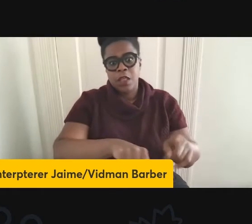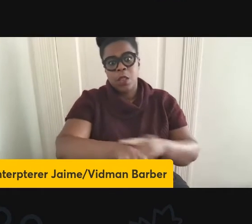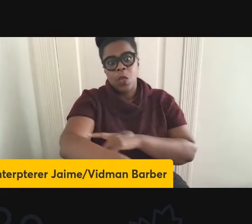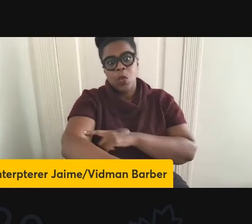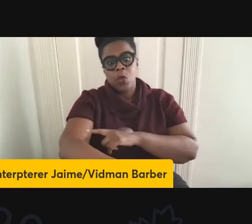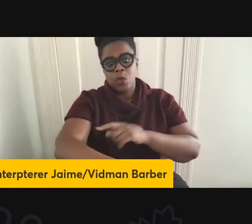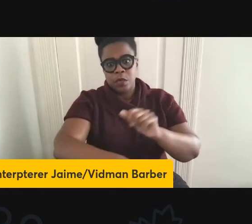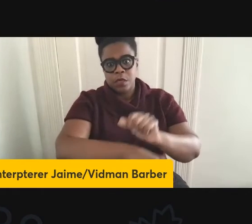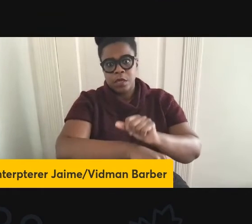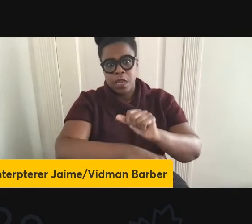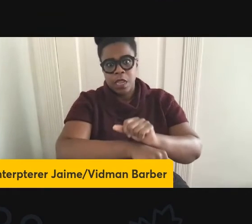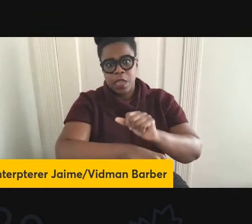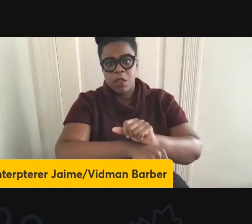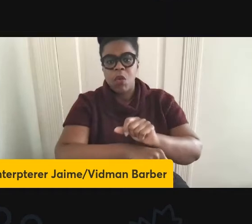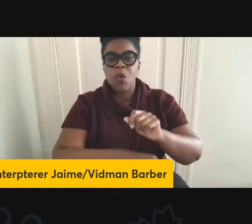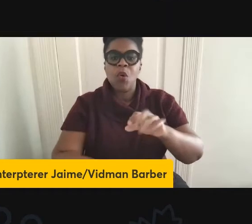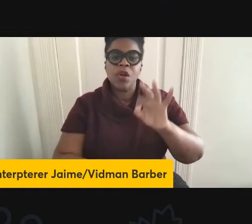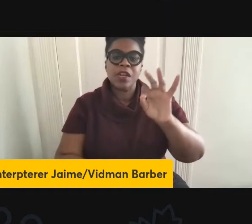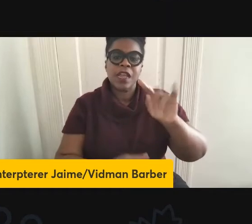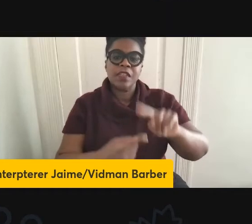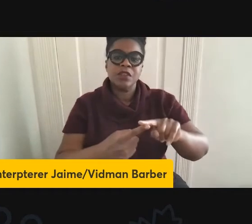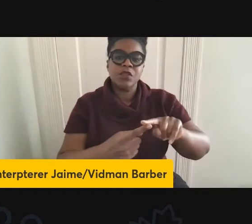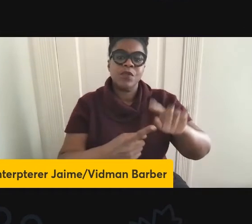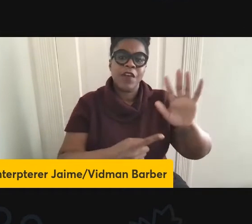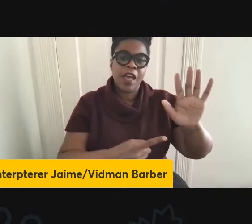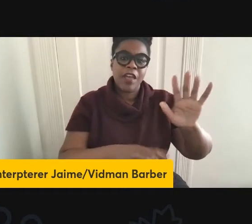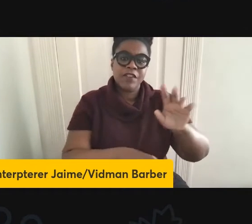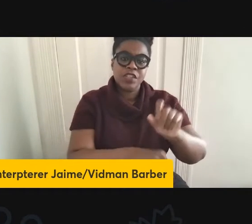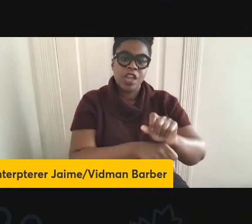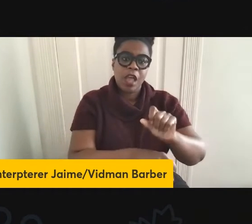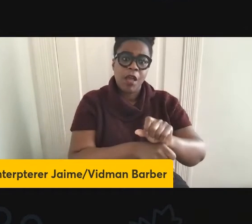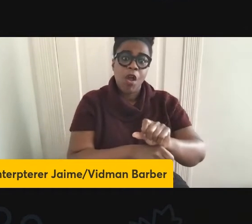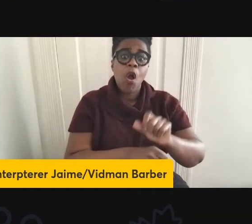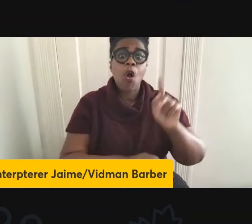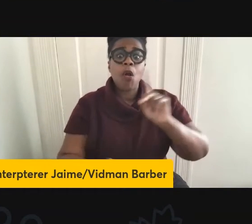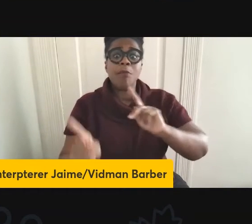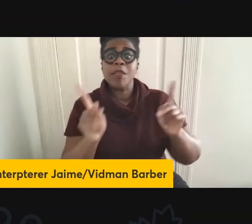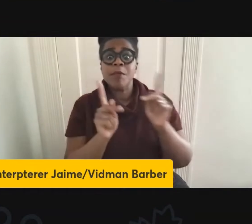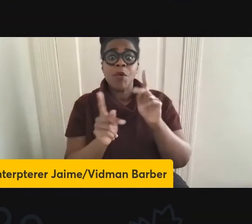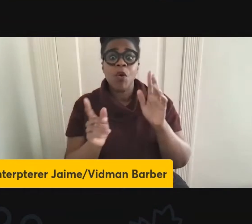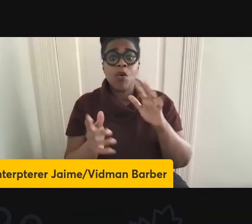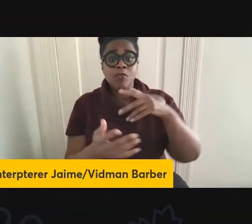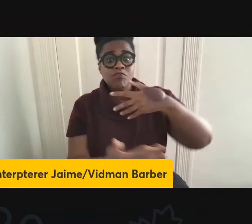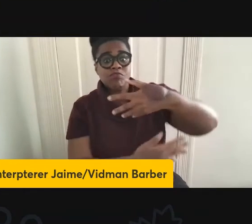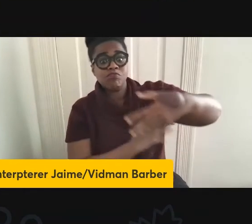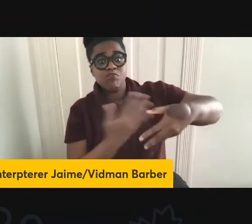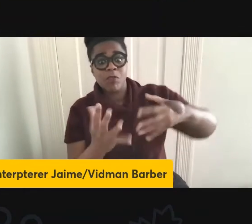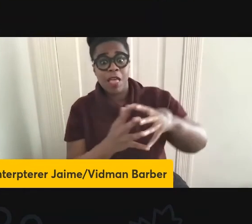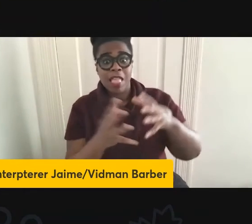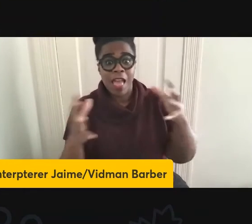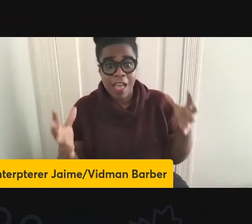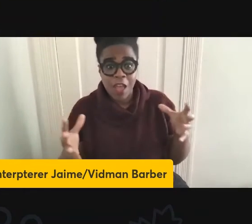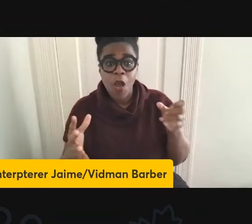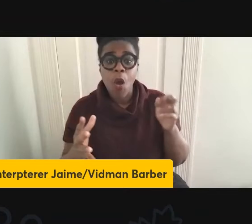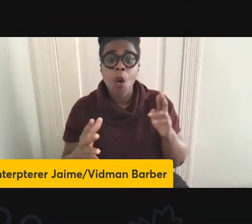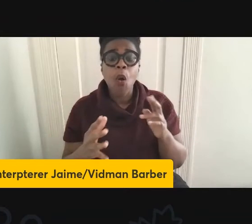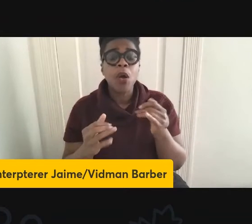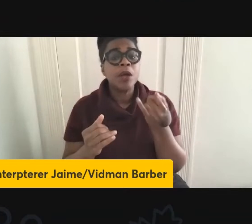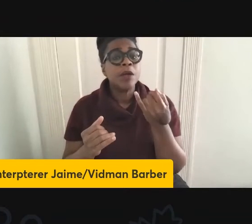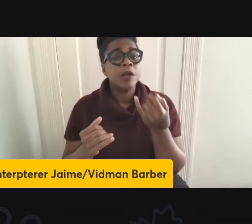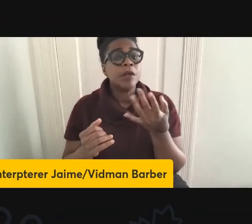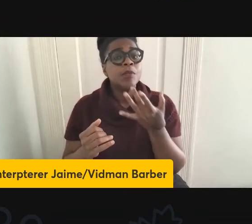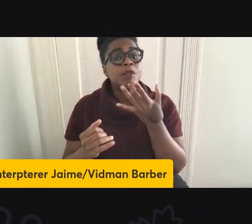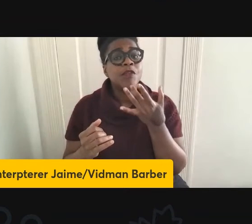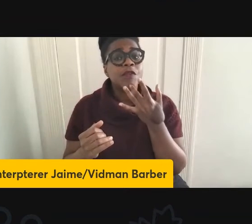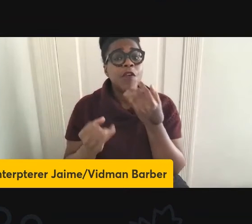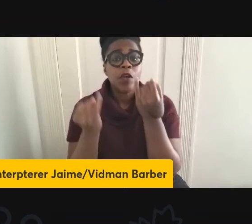just like a 9 to 5, or if you want to be around lots of people all day, or if you like kind of working more